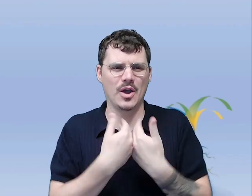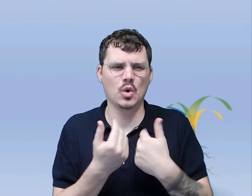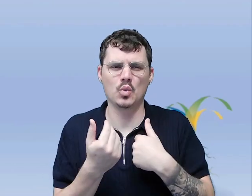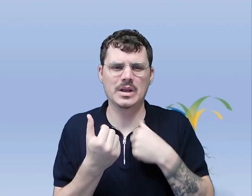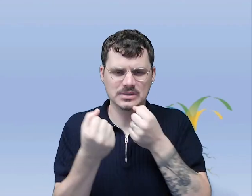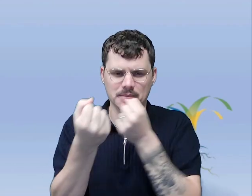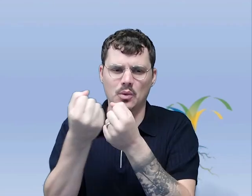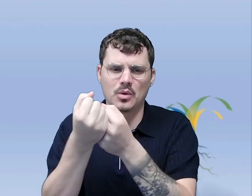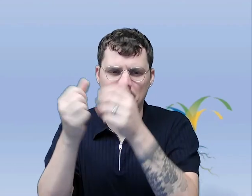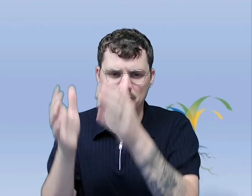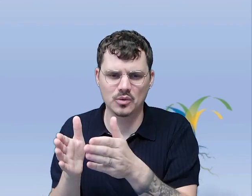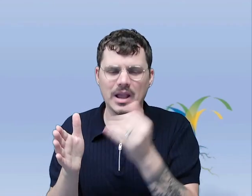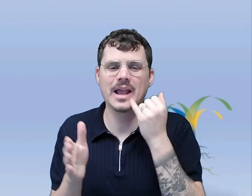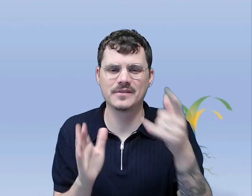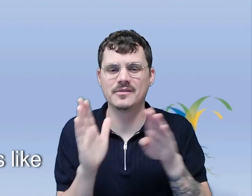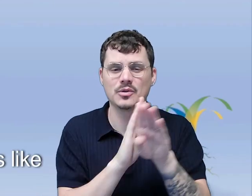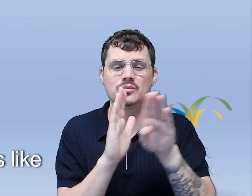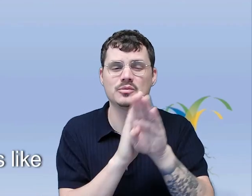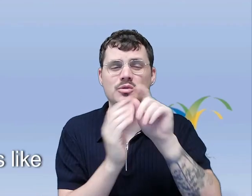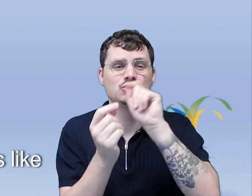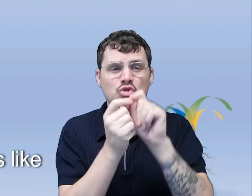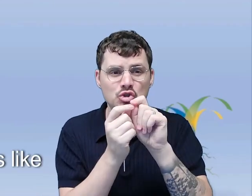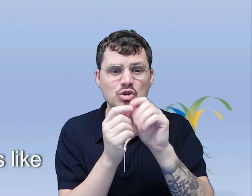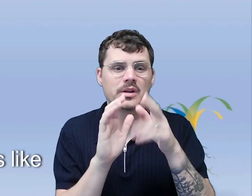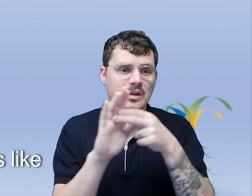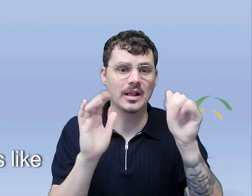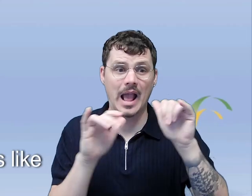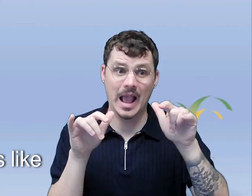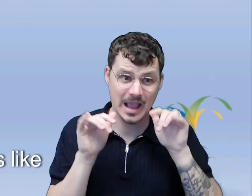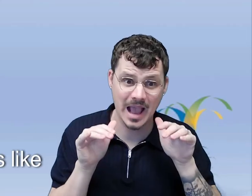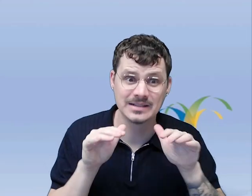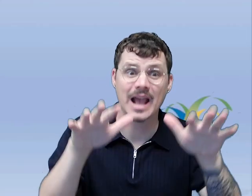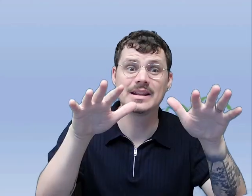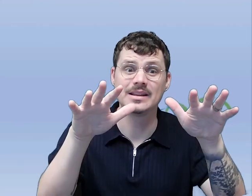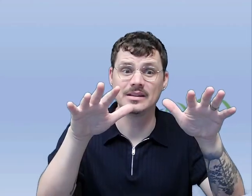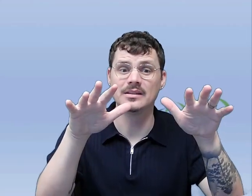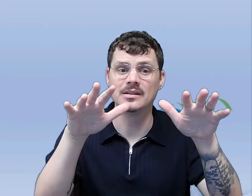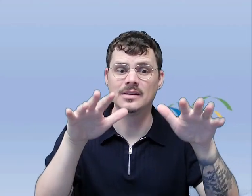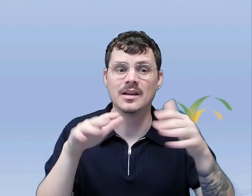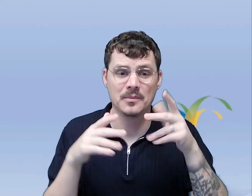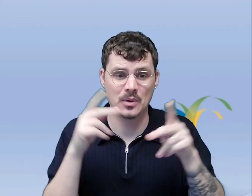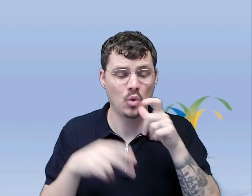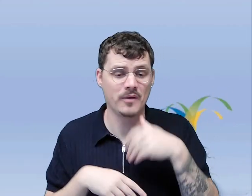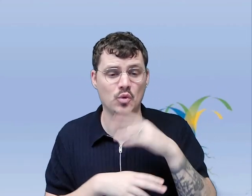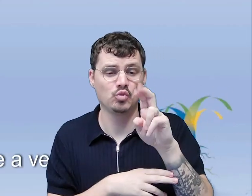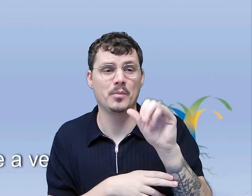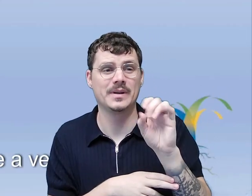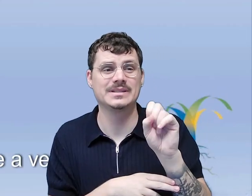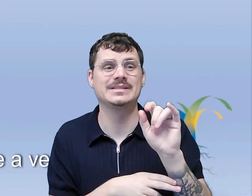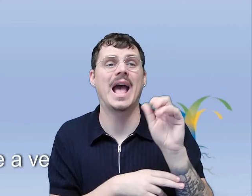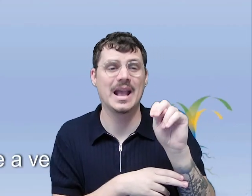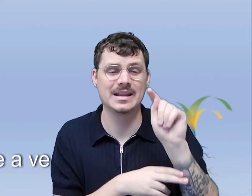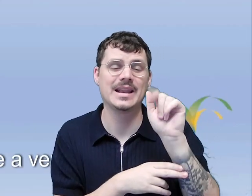how we support a person if they develop certain conditions like anxiety disorders. People